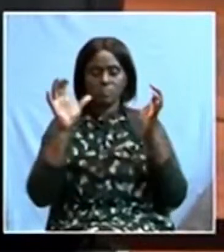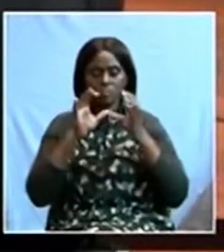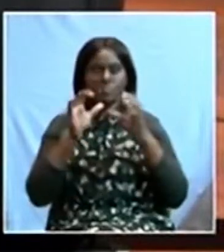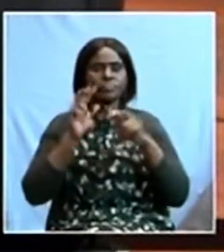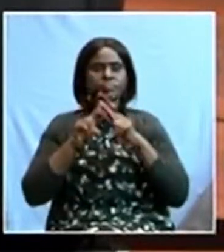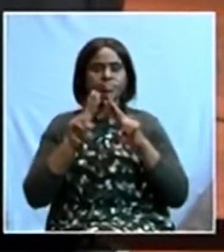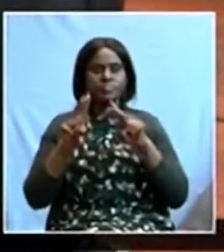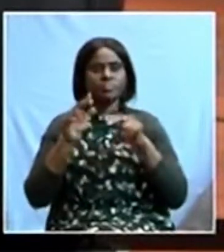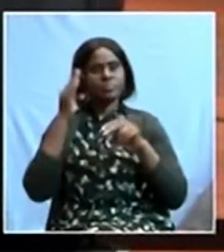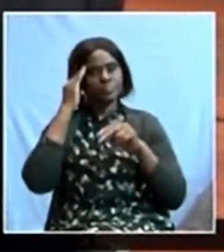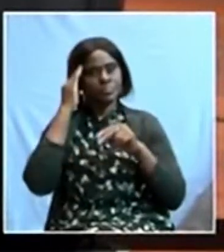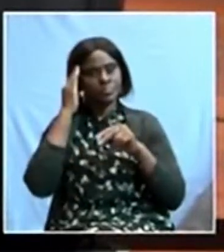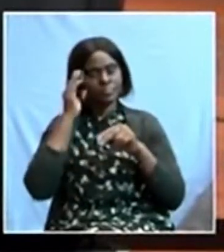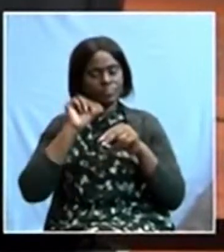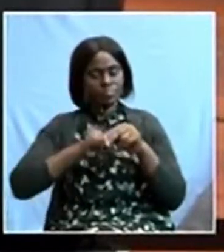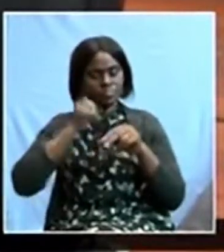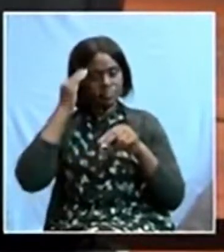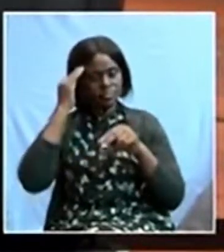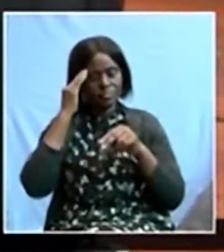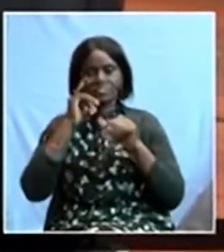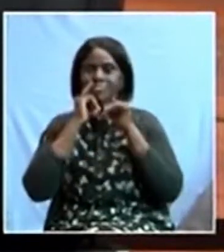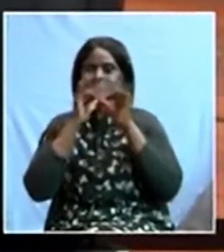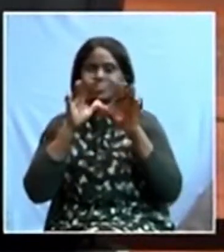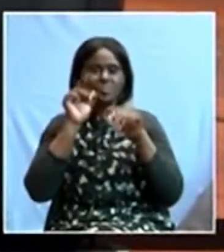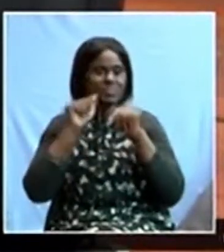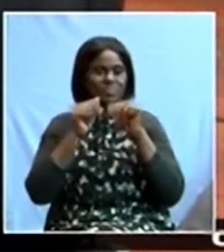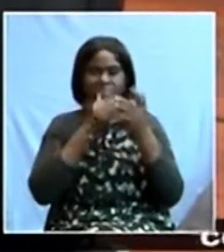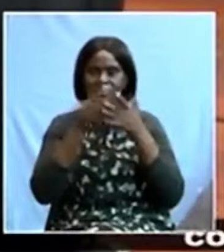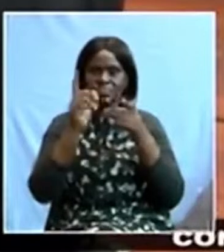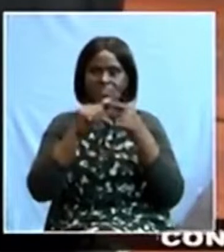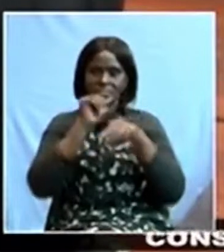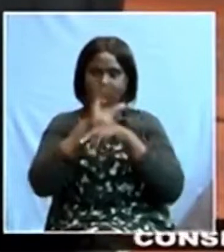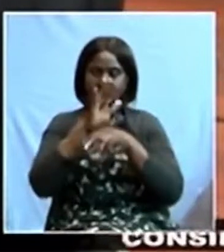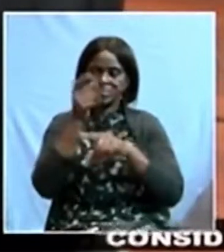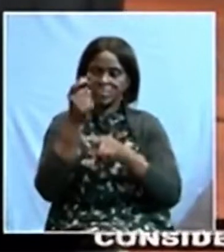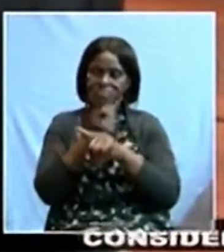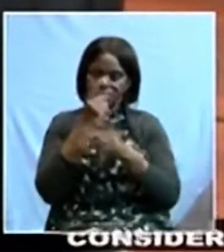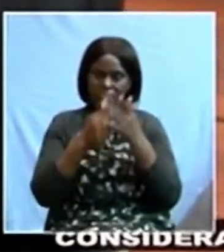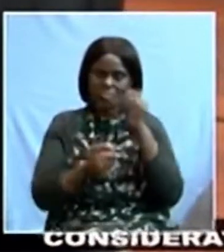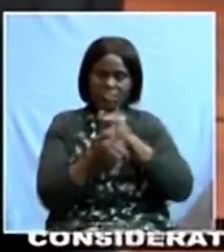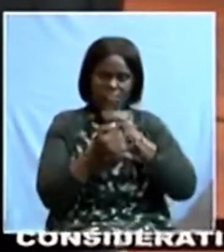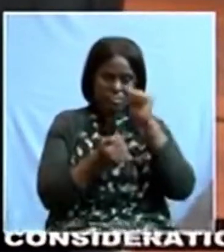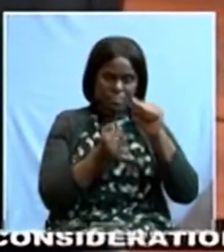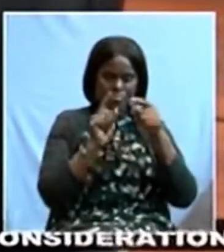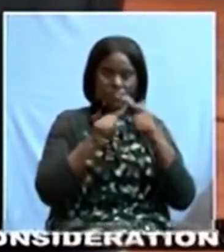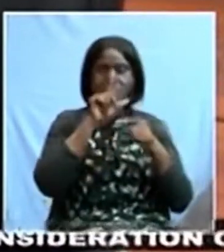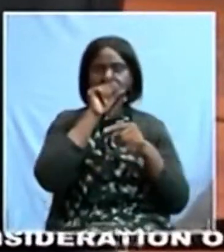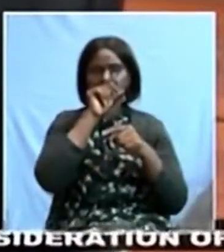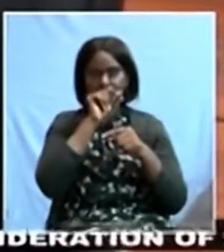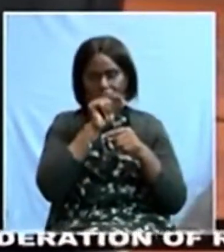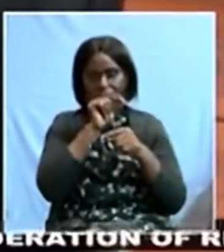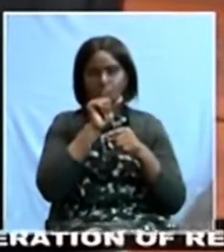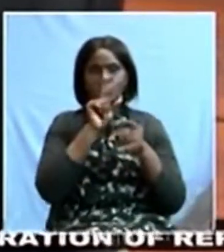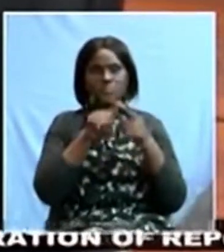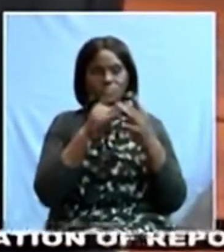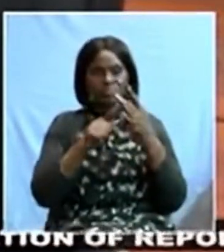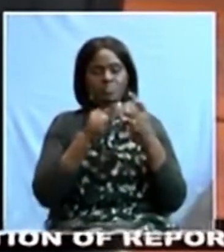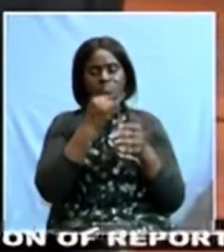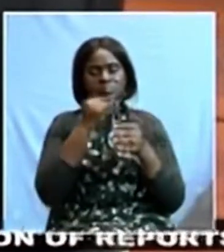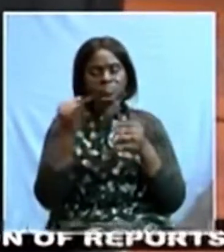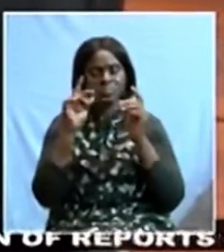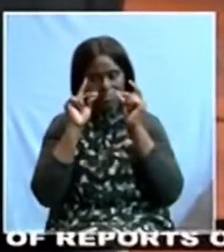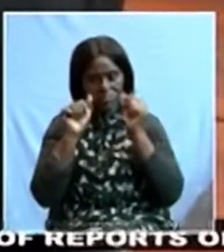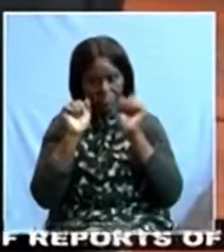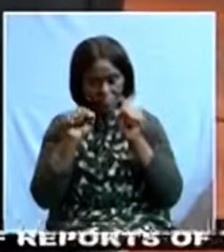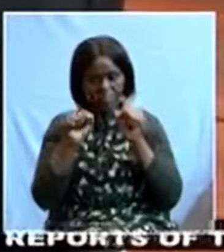Chair, we know there is nothing that can fail to be sent, whether from Solwezi to Livingstone. That item is able to